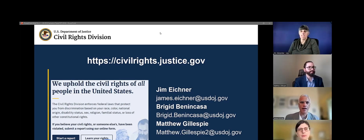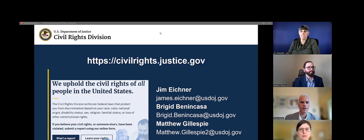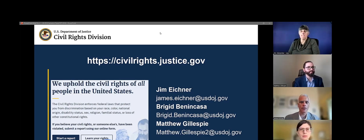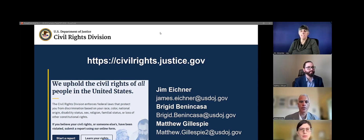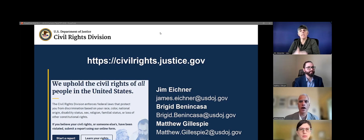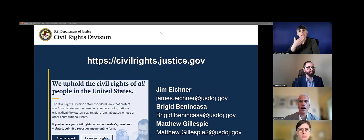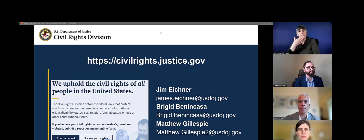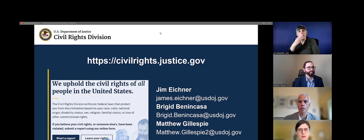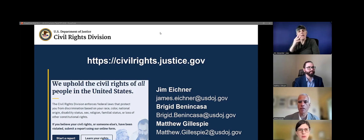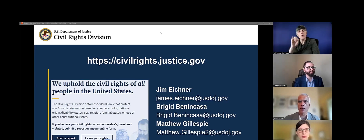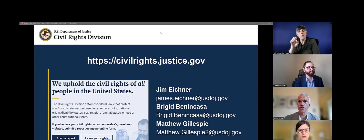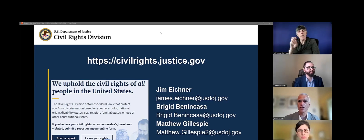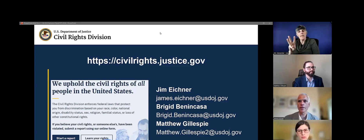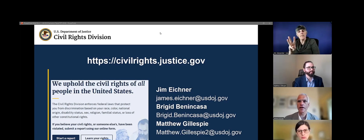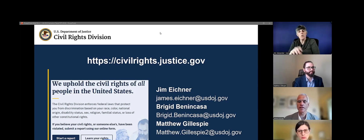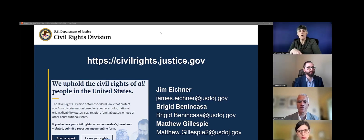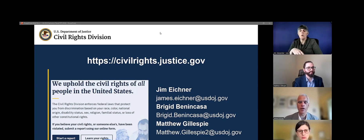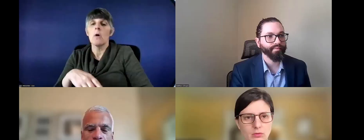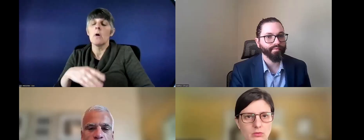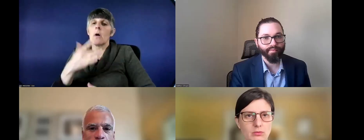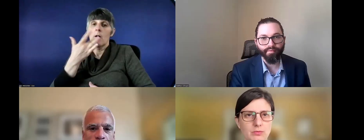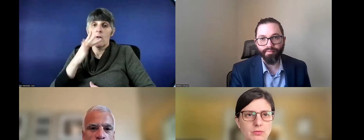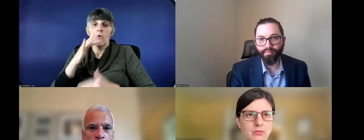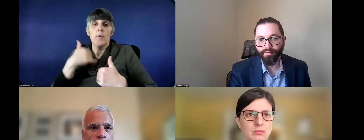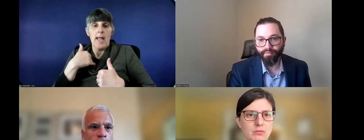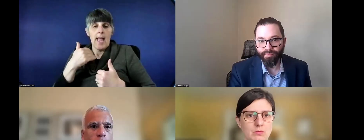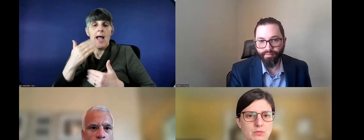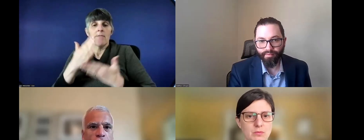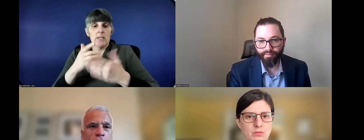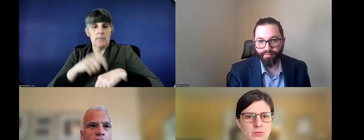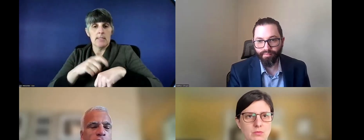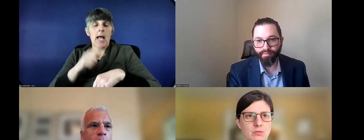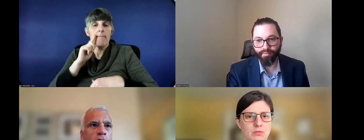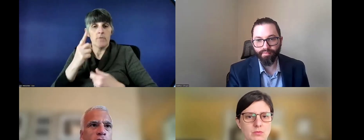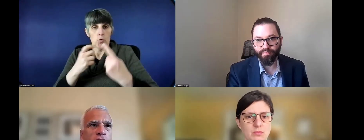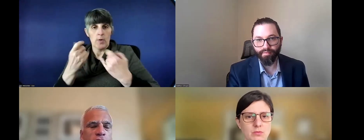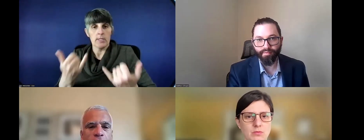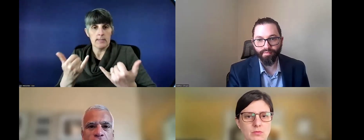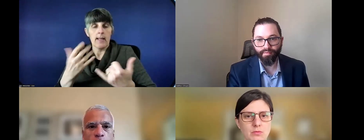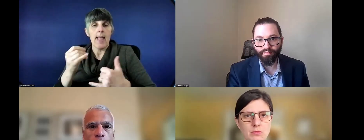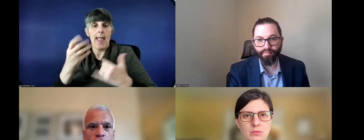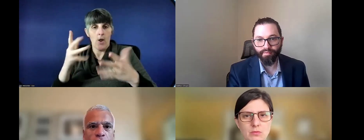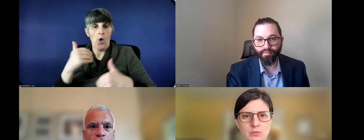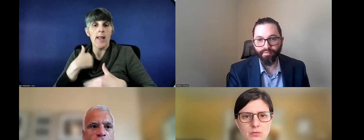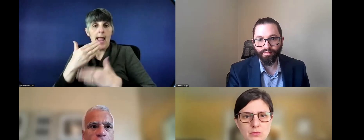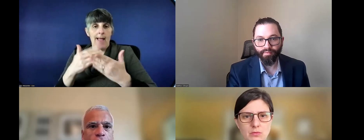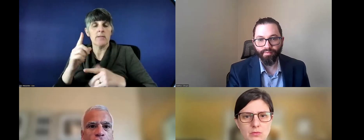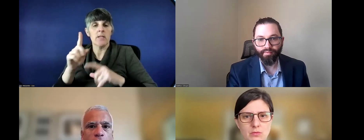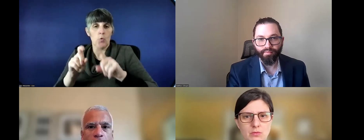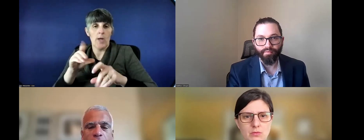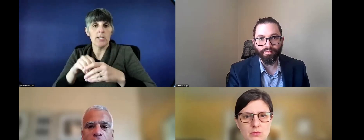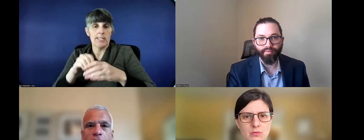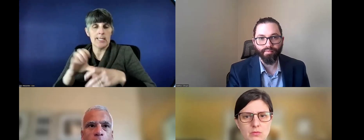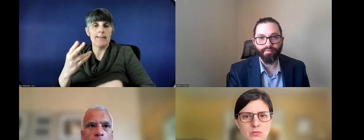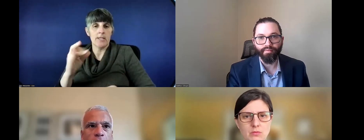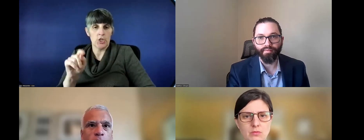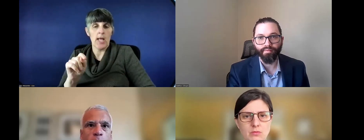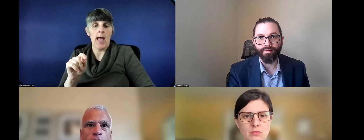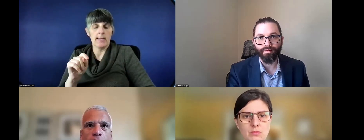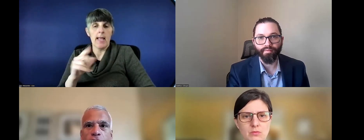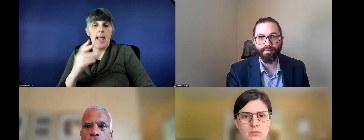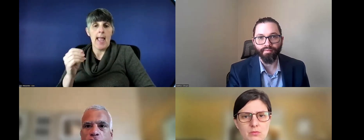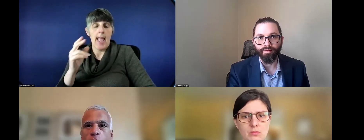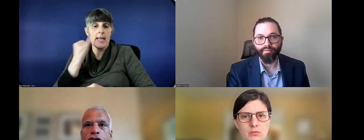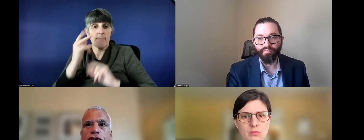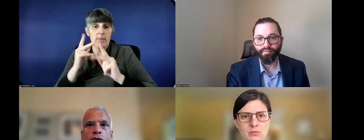Thank you, Matthew. Fortunately, we have some time for questions, and we already have some questions in the chat. And if